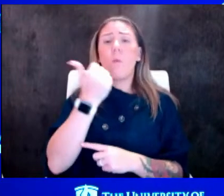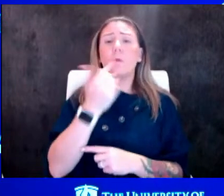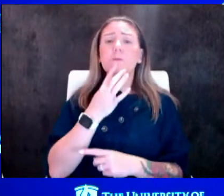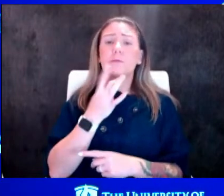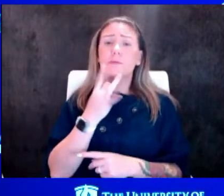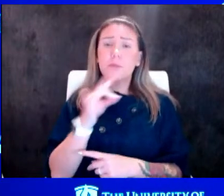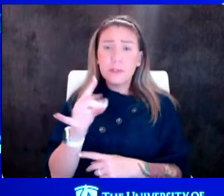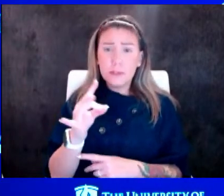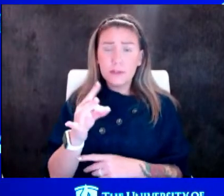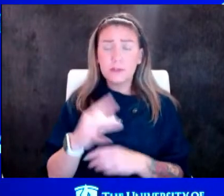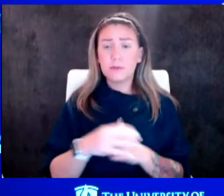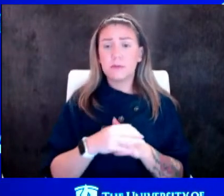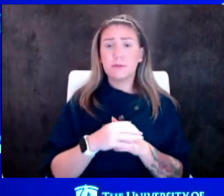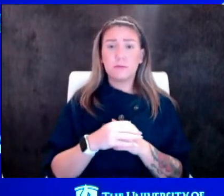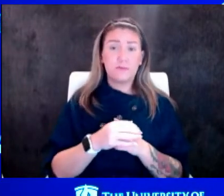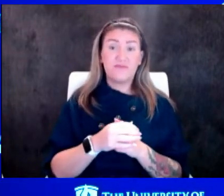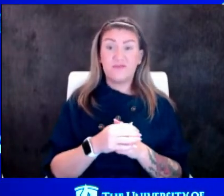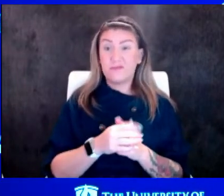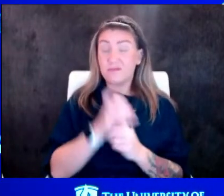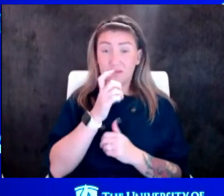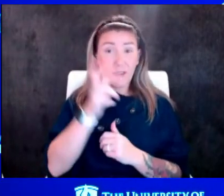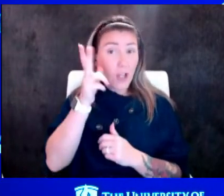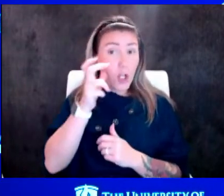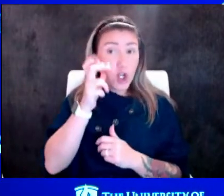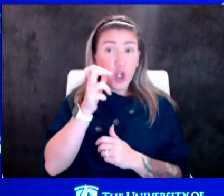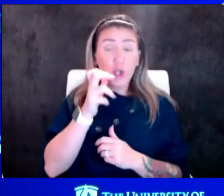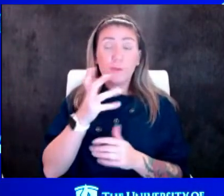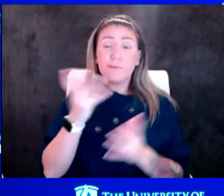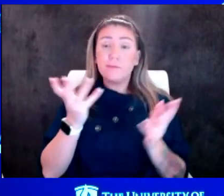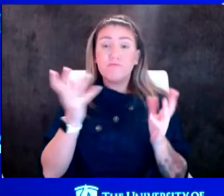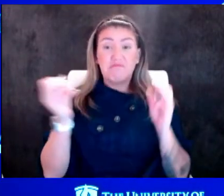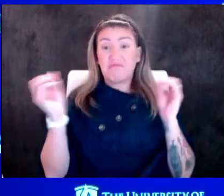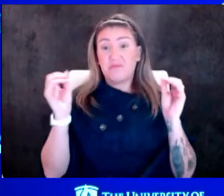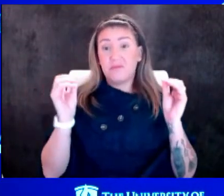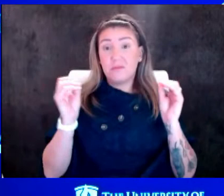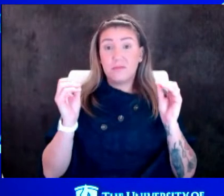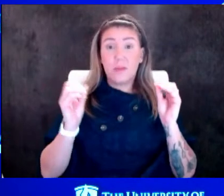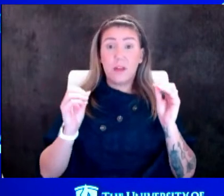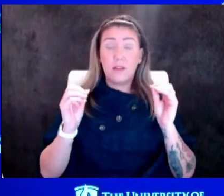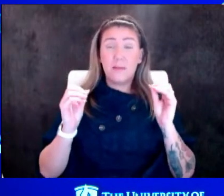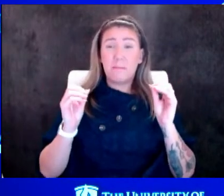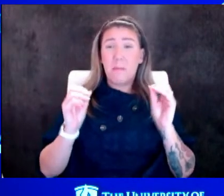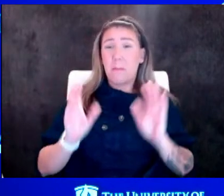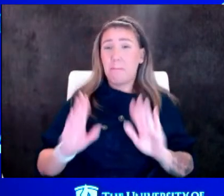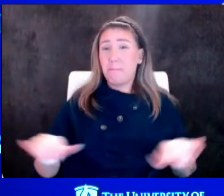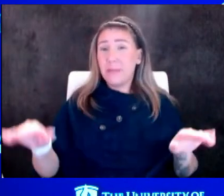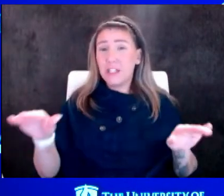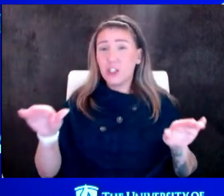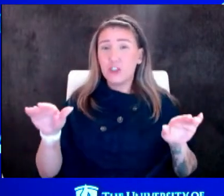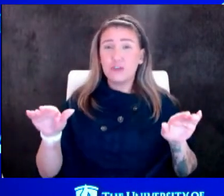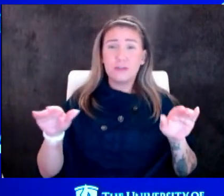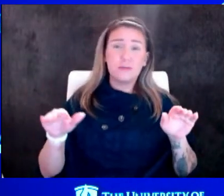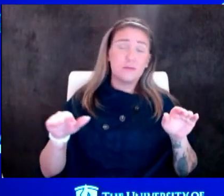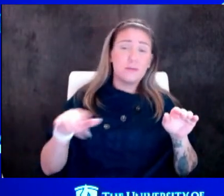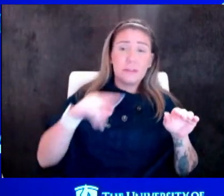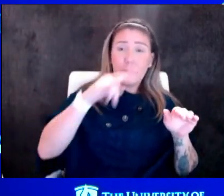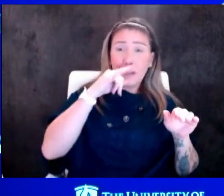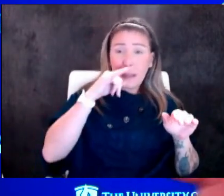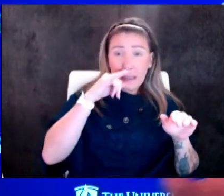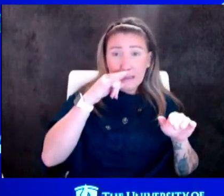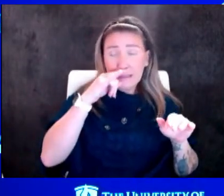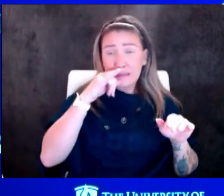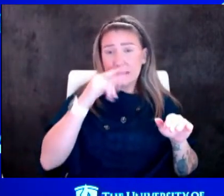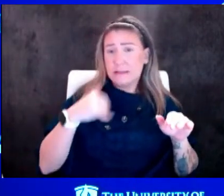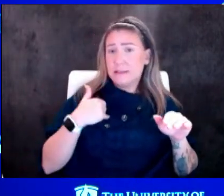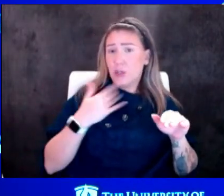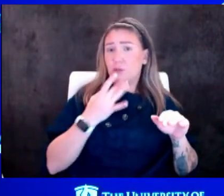I haven't heard any talk about pediatrics, those that are under 18, getting redosed.